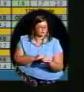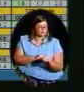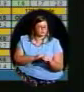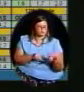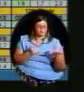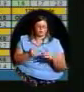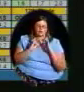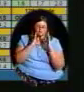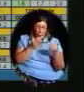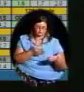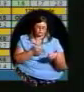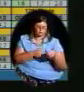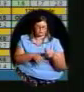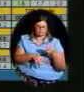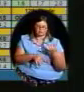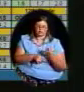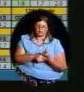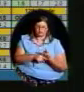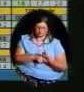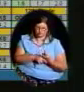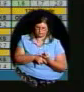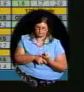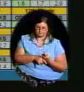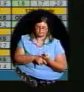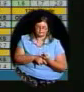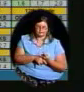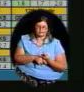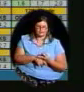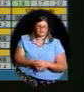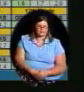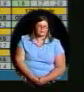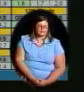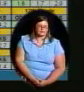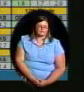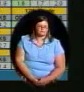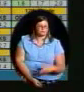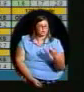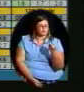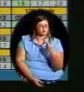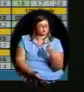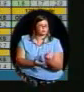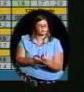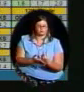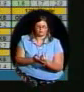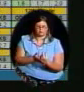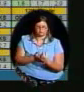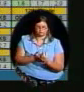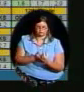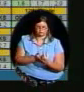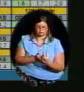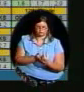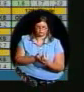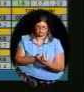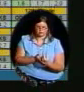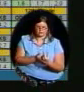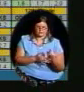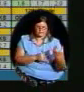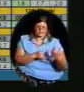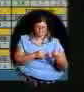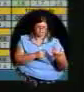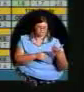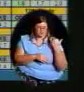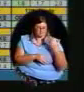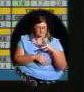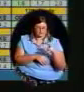just take a look at alcohol, for instance. 12th graders, in the last 30